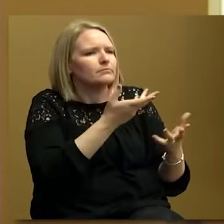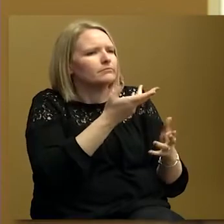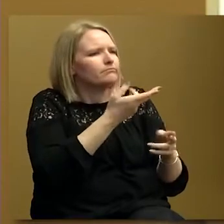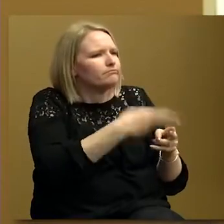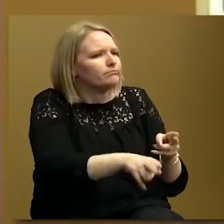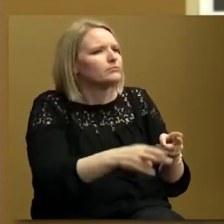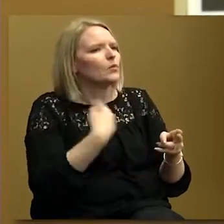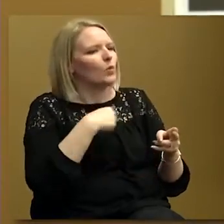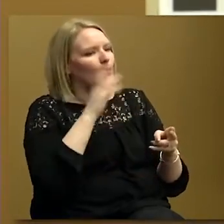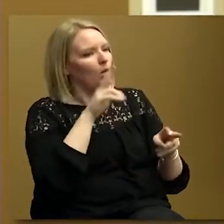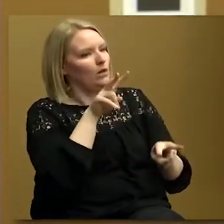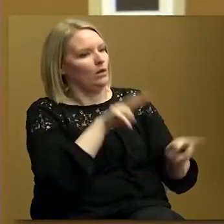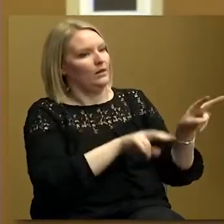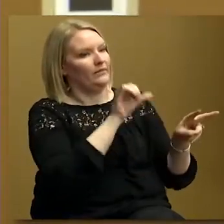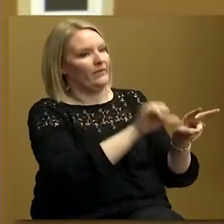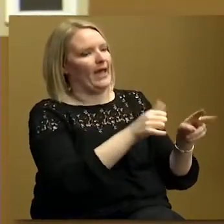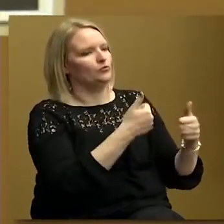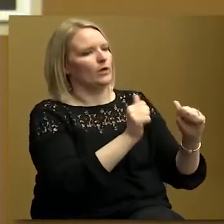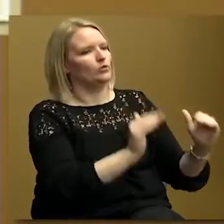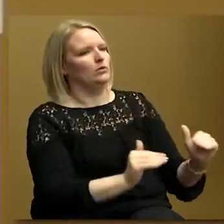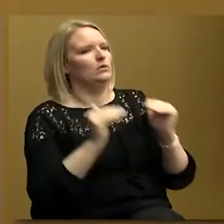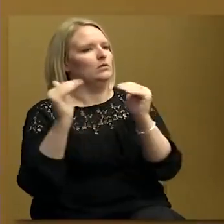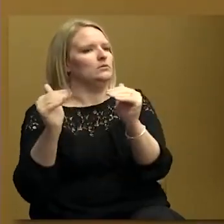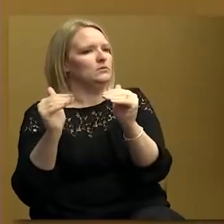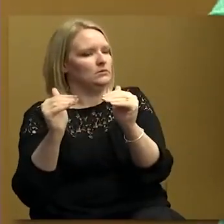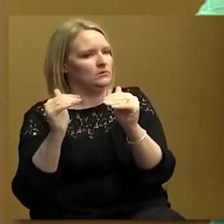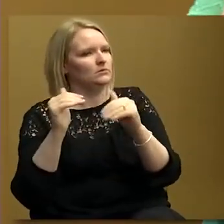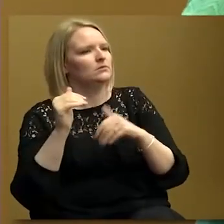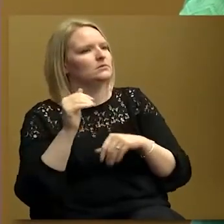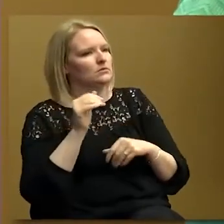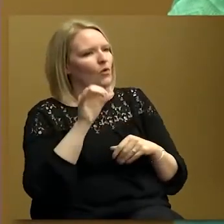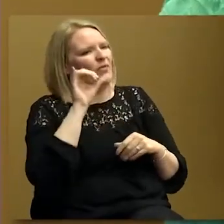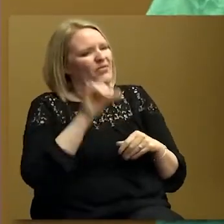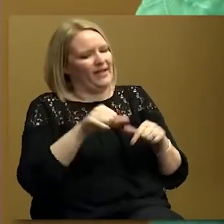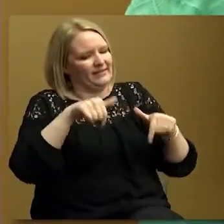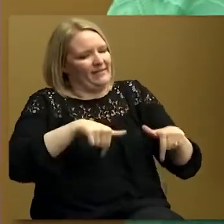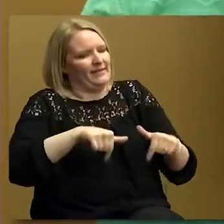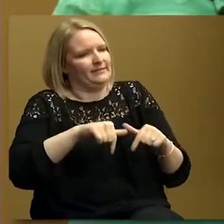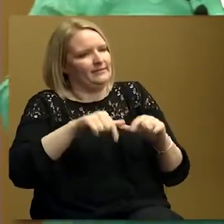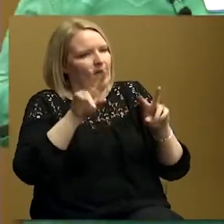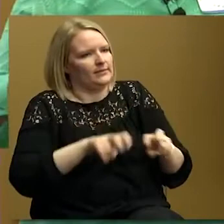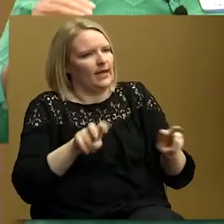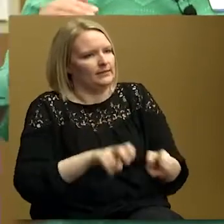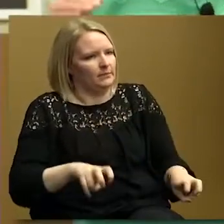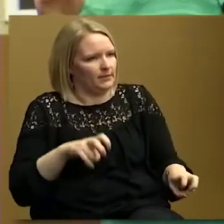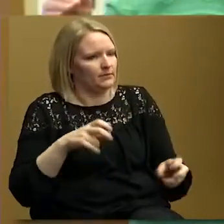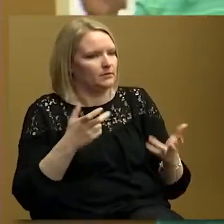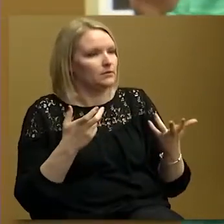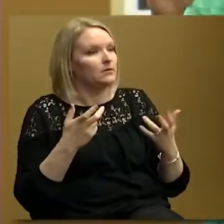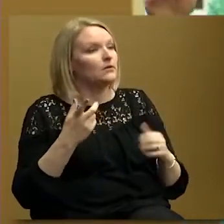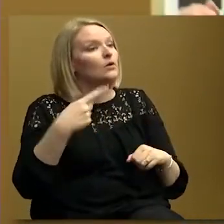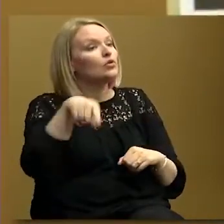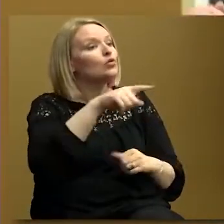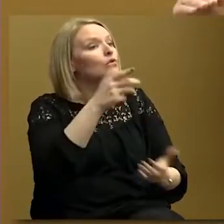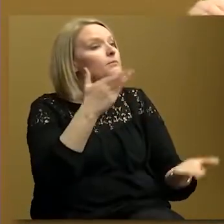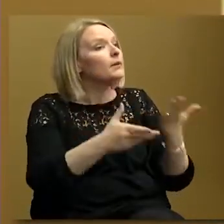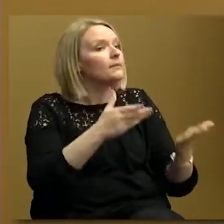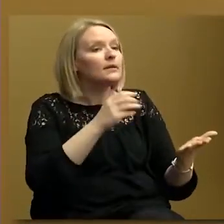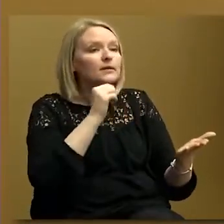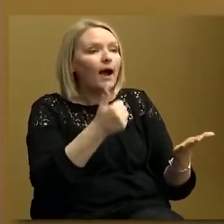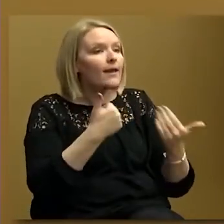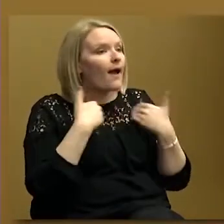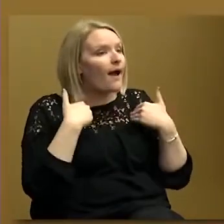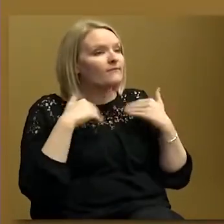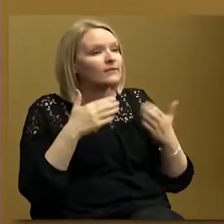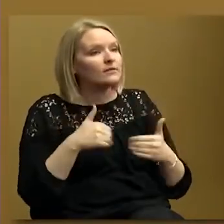those and move them forward. So that's what this assessment does. And while you may not have